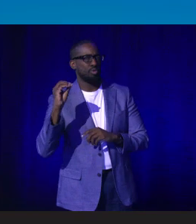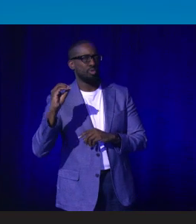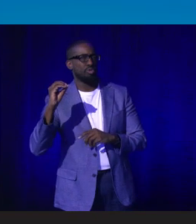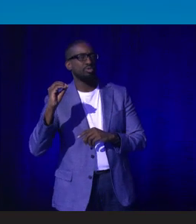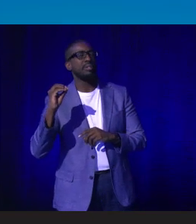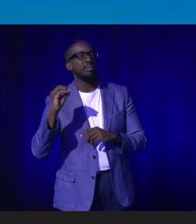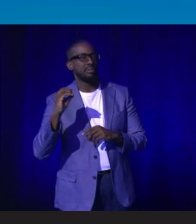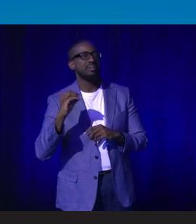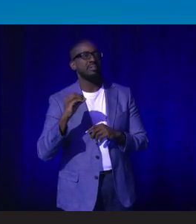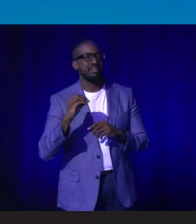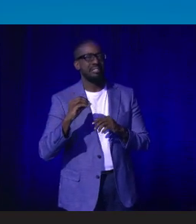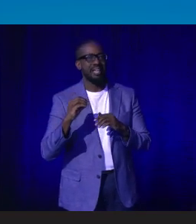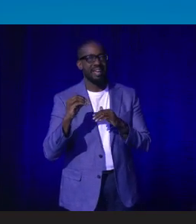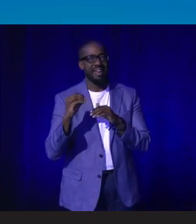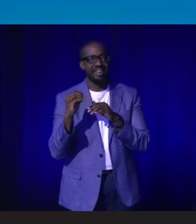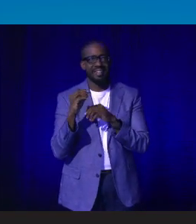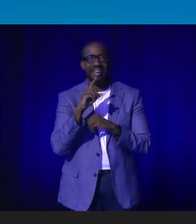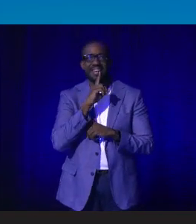in a single layer.